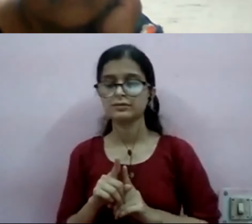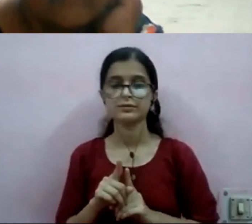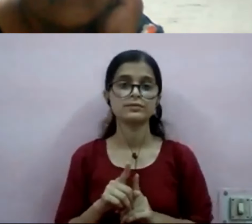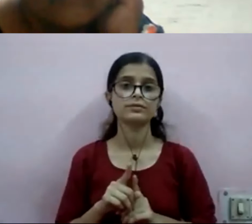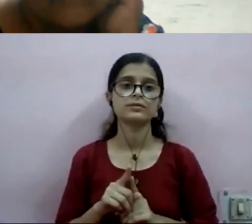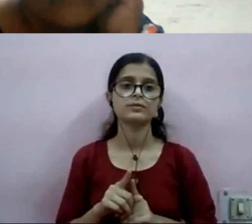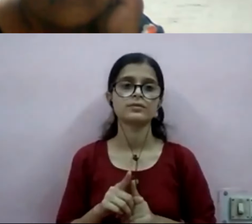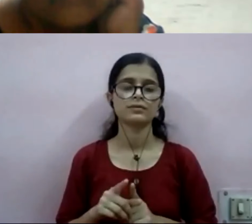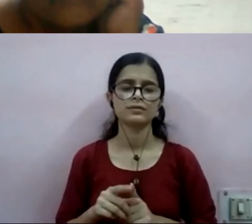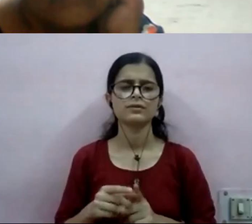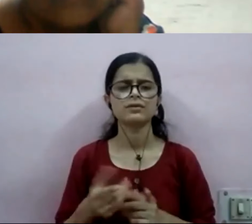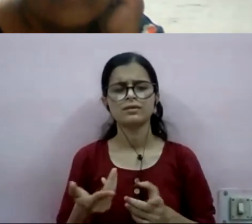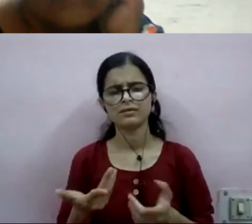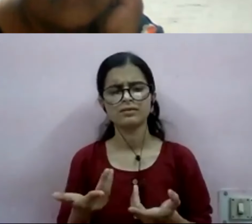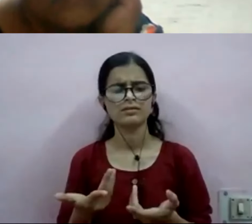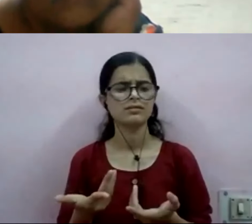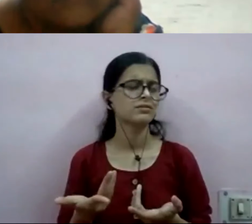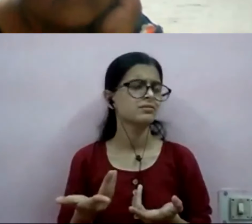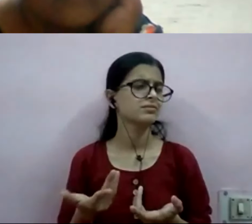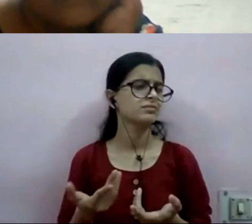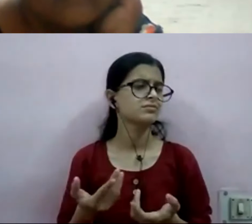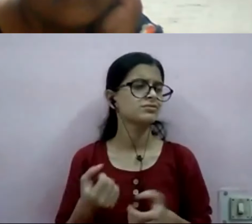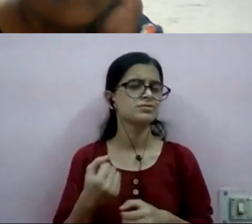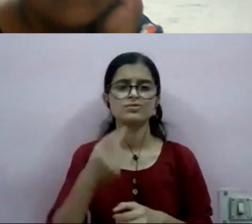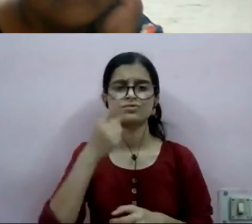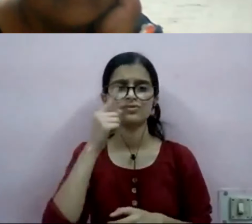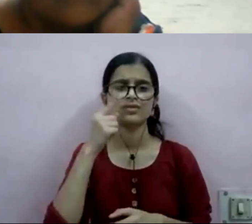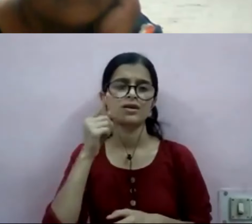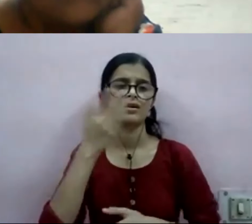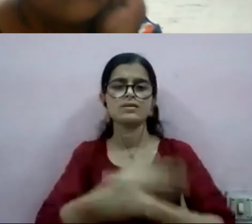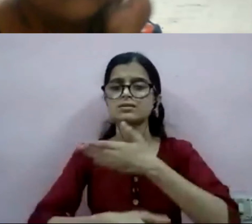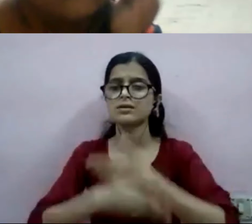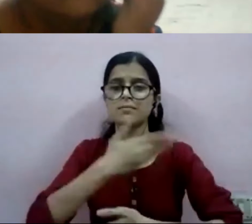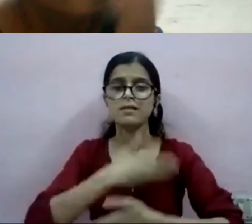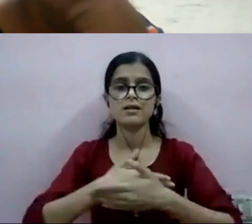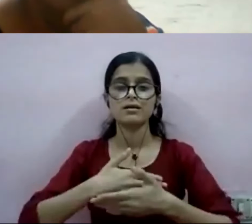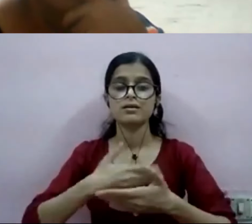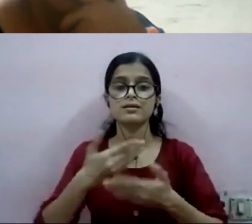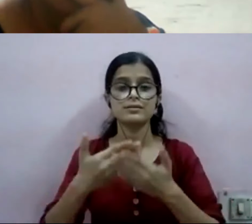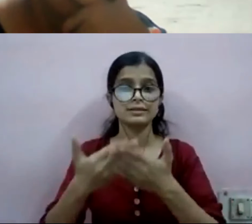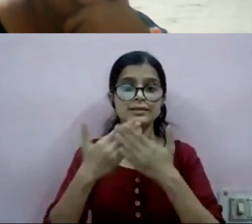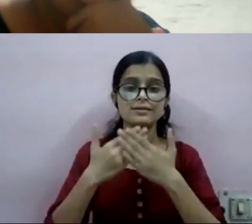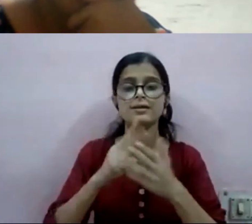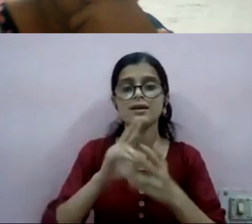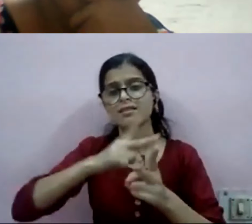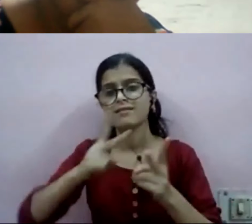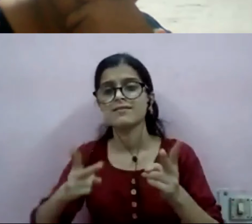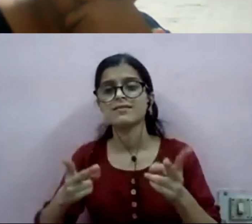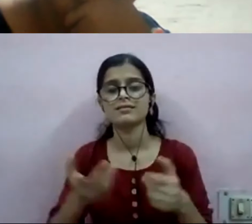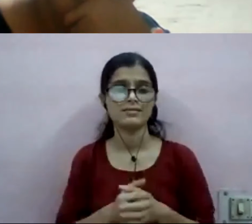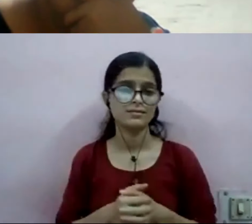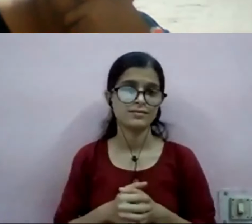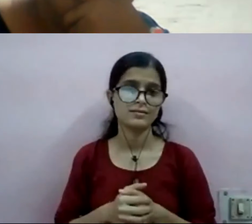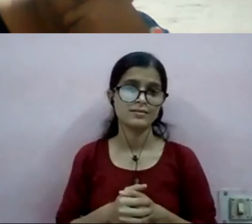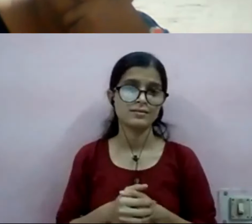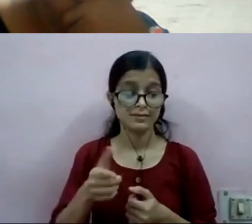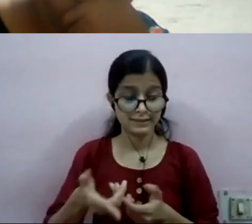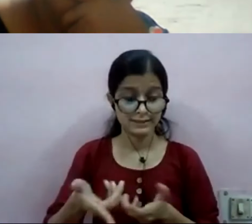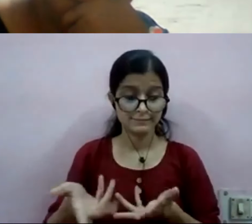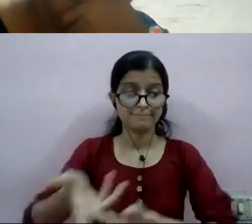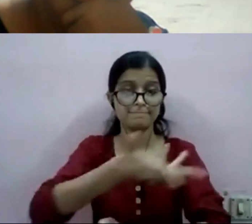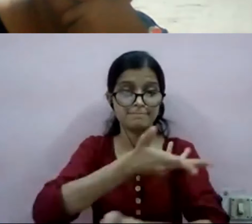what are typically called gender disability studies and so on. And it would take these